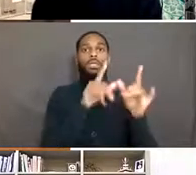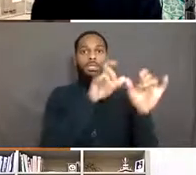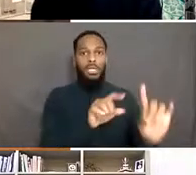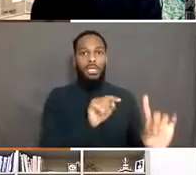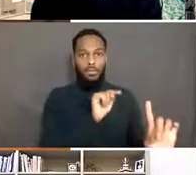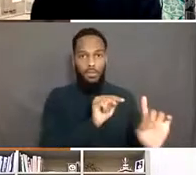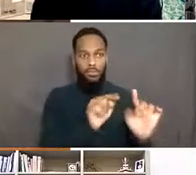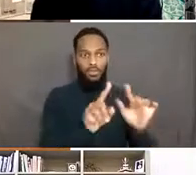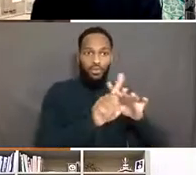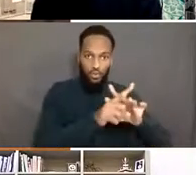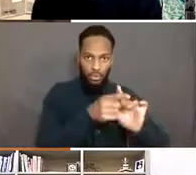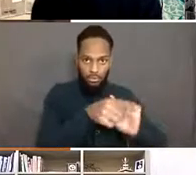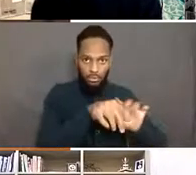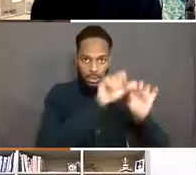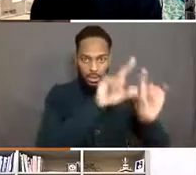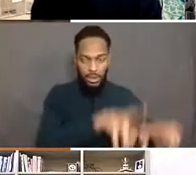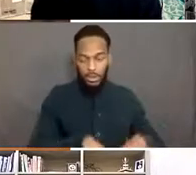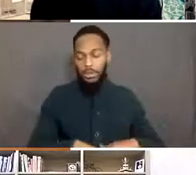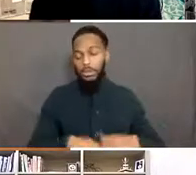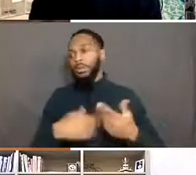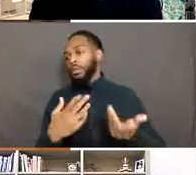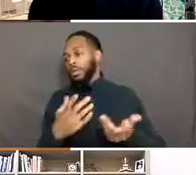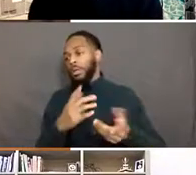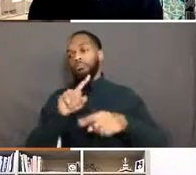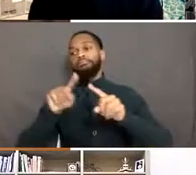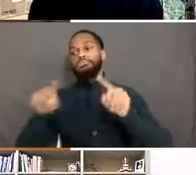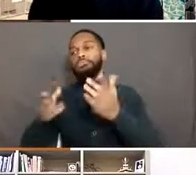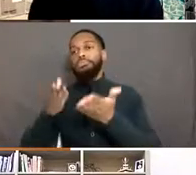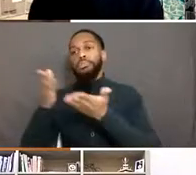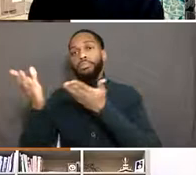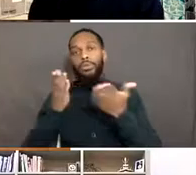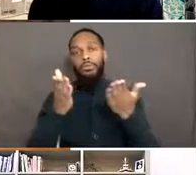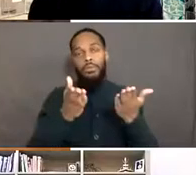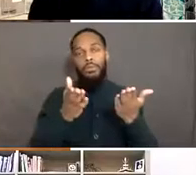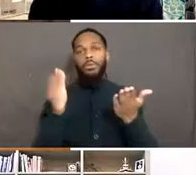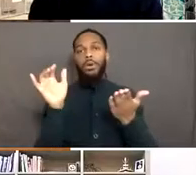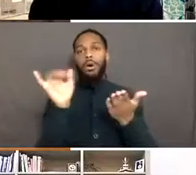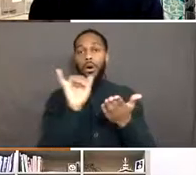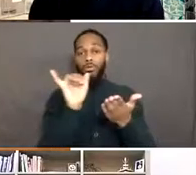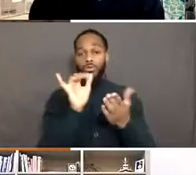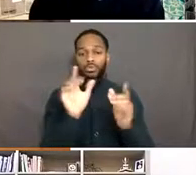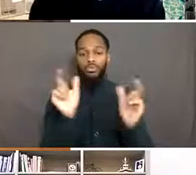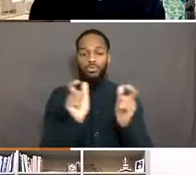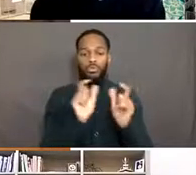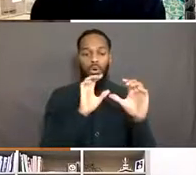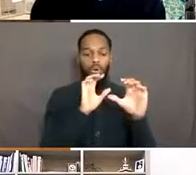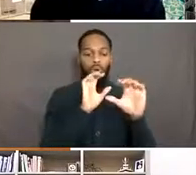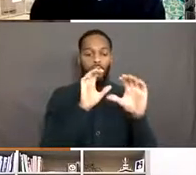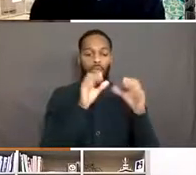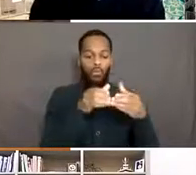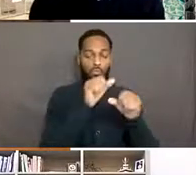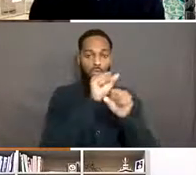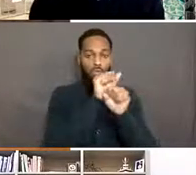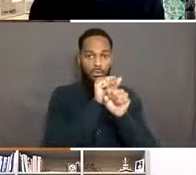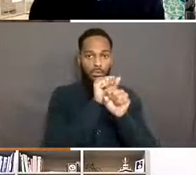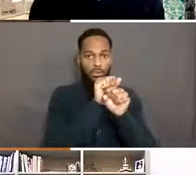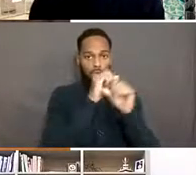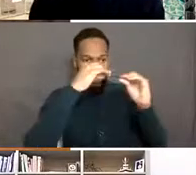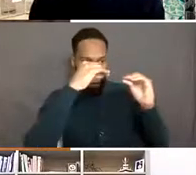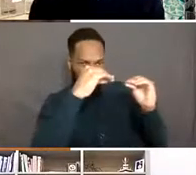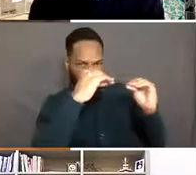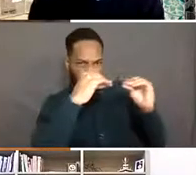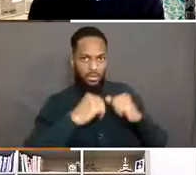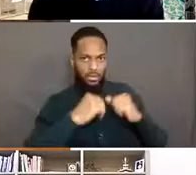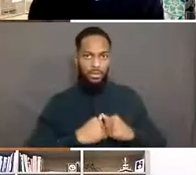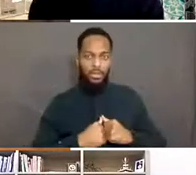services, related services, as well as small group instruction. For our foster youth or youth